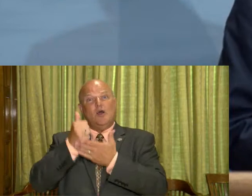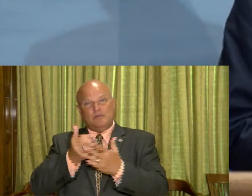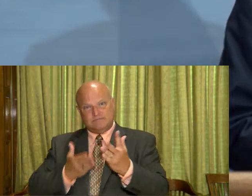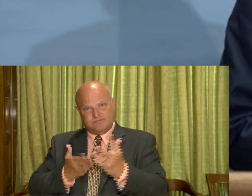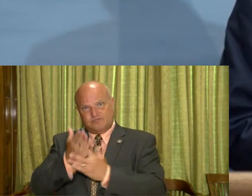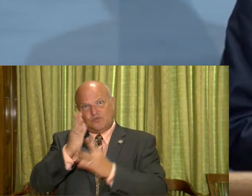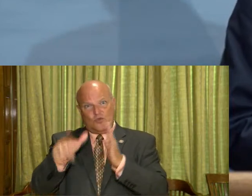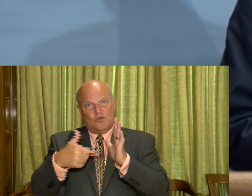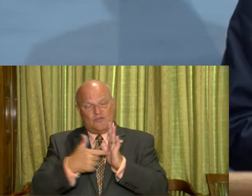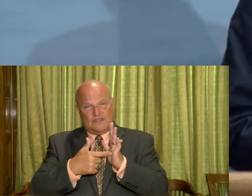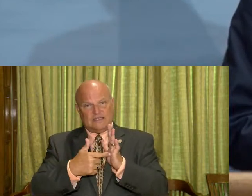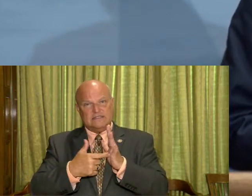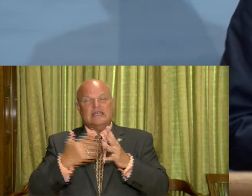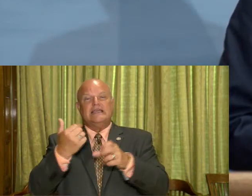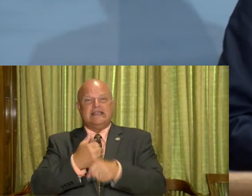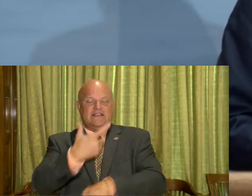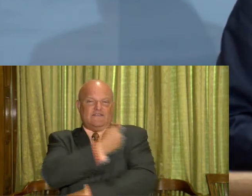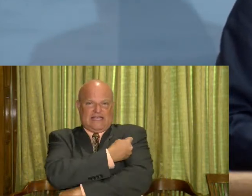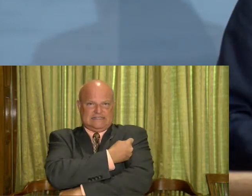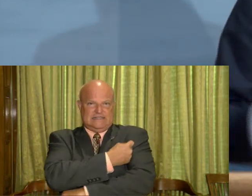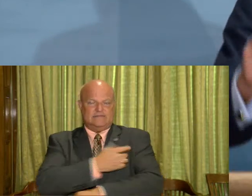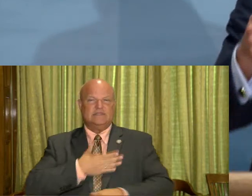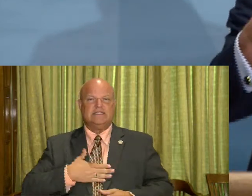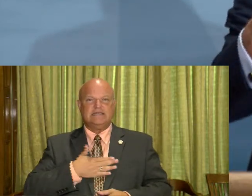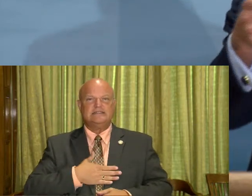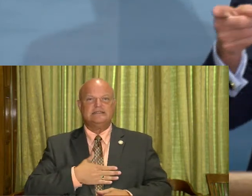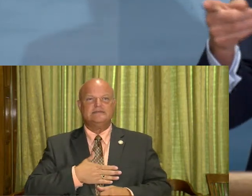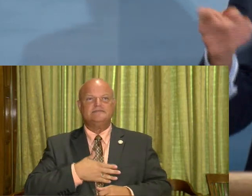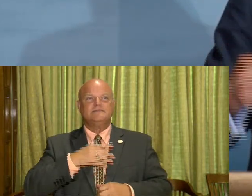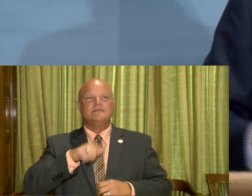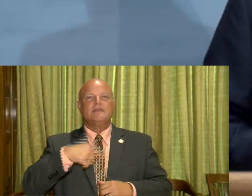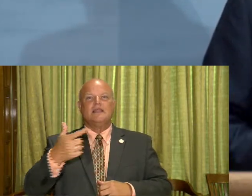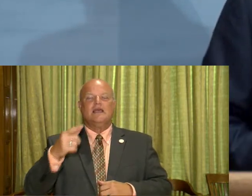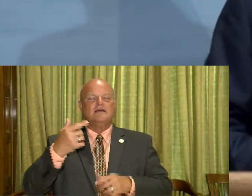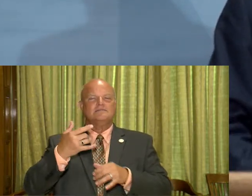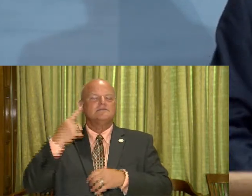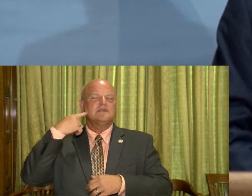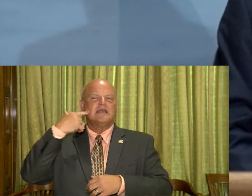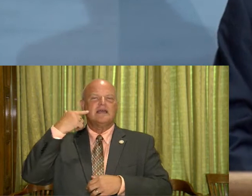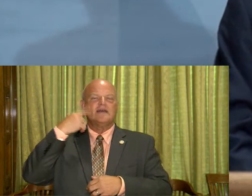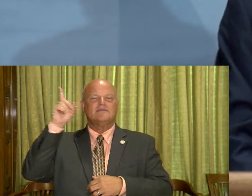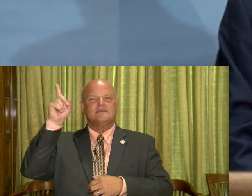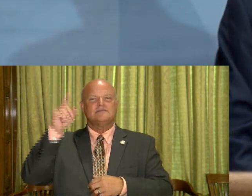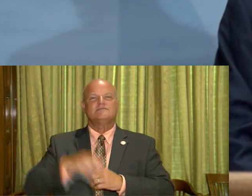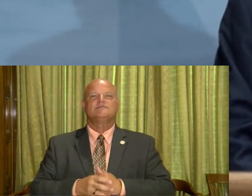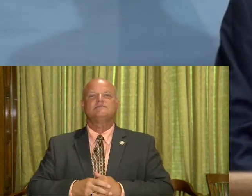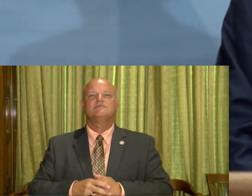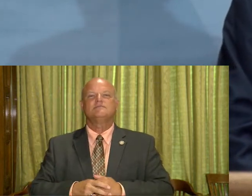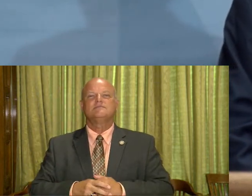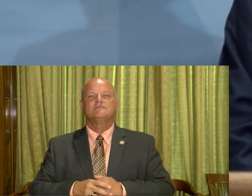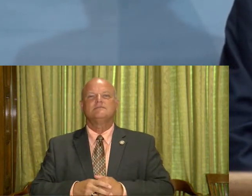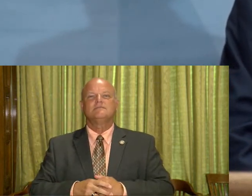this, simply to get the vaccine. Let's go remotely. I think we might have some questions.